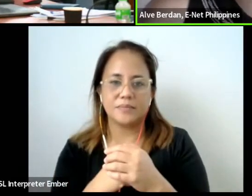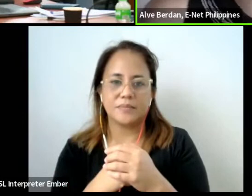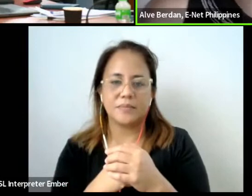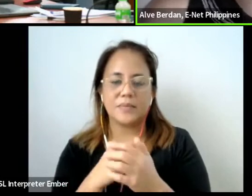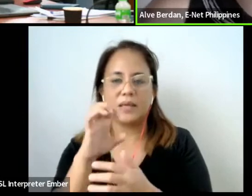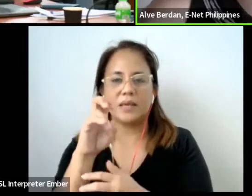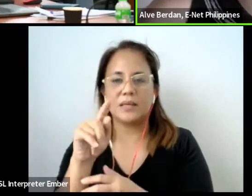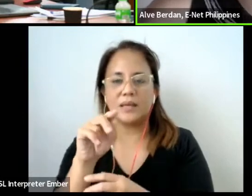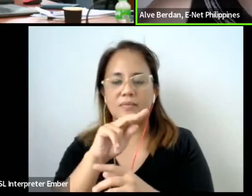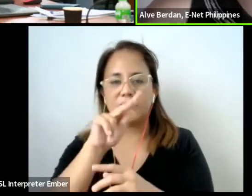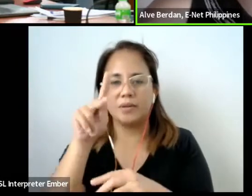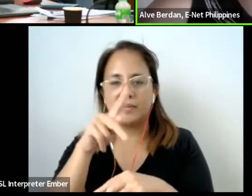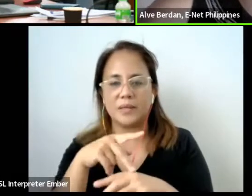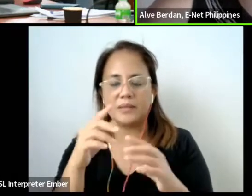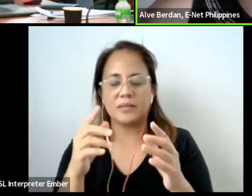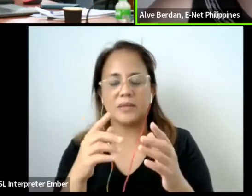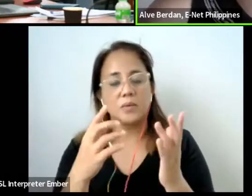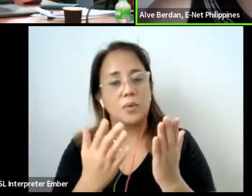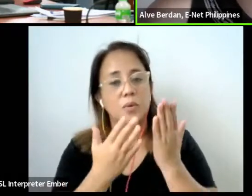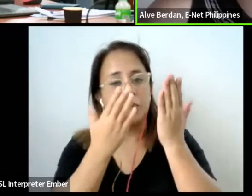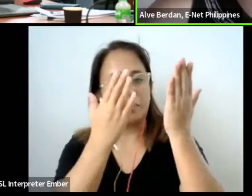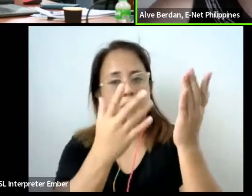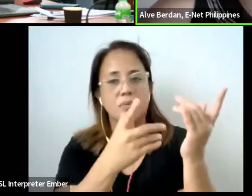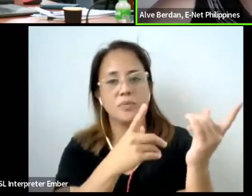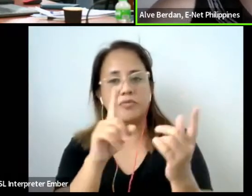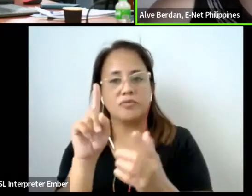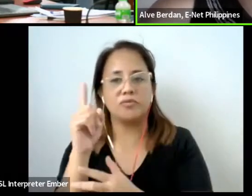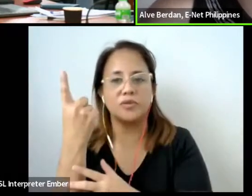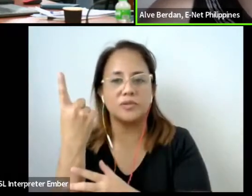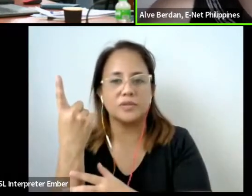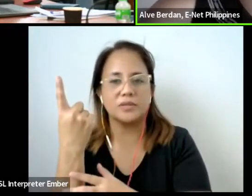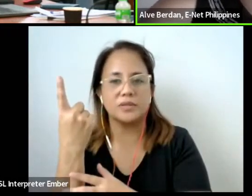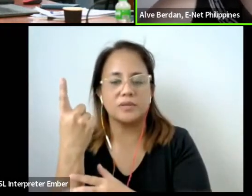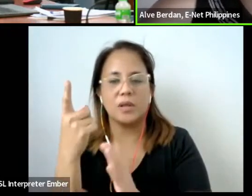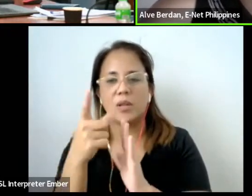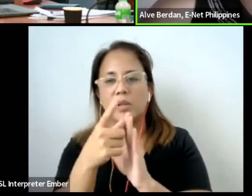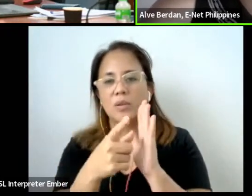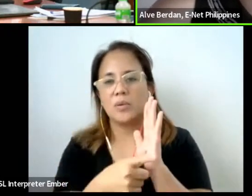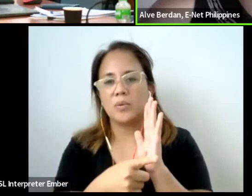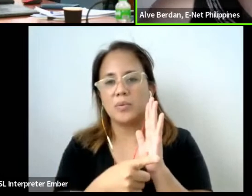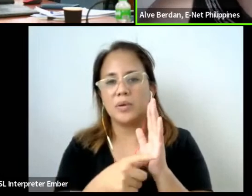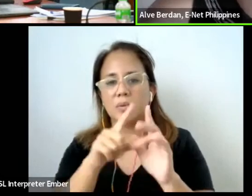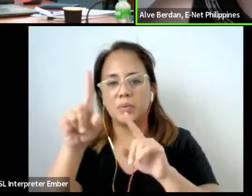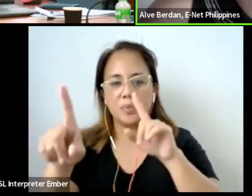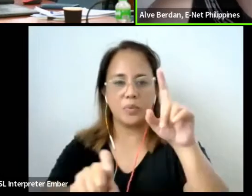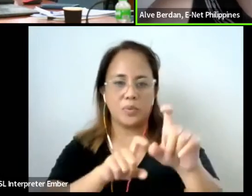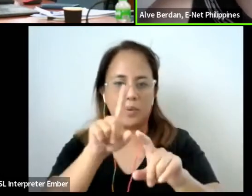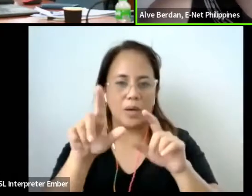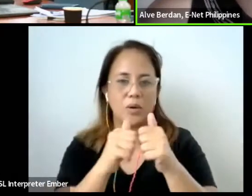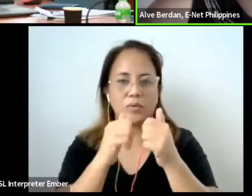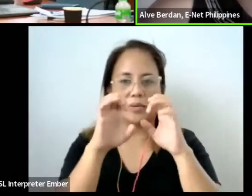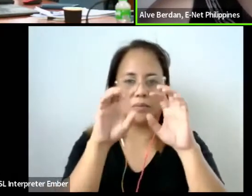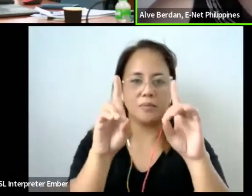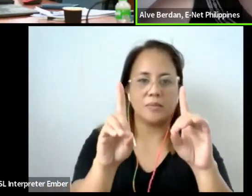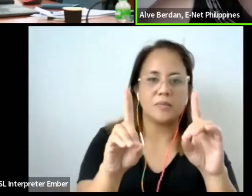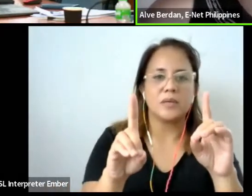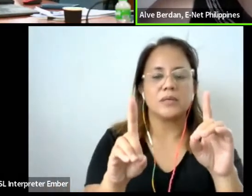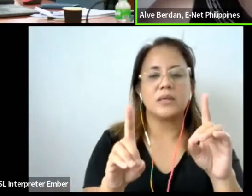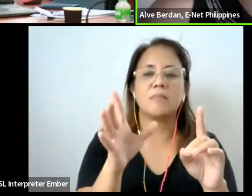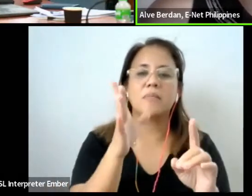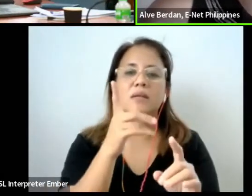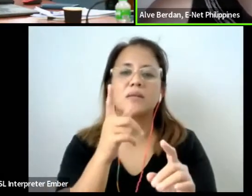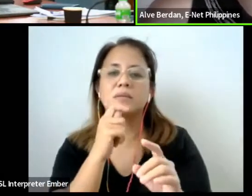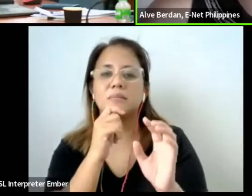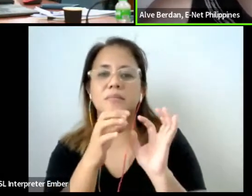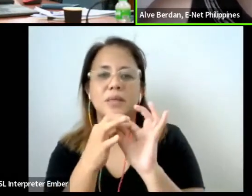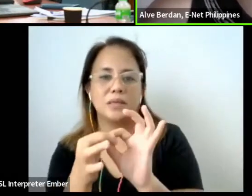INET Philippines recommends to conduct a legislative inquiry on how DepEd is implementing the mother